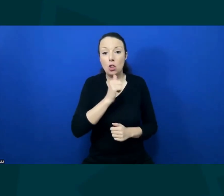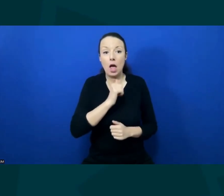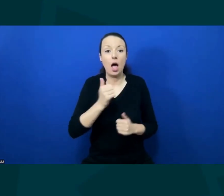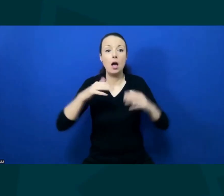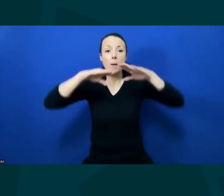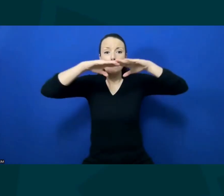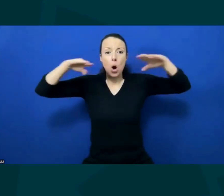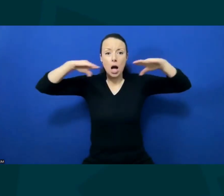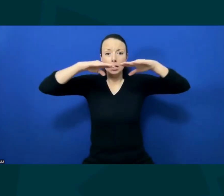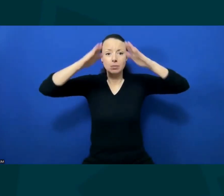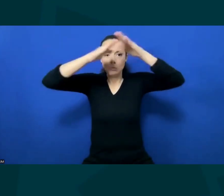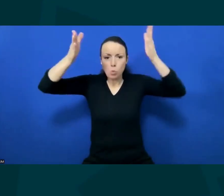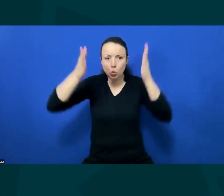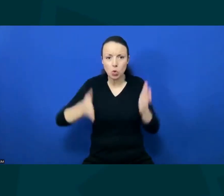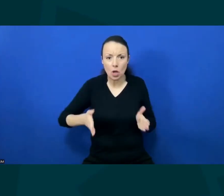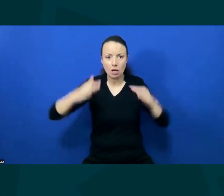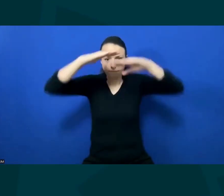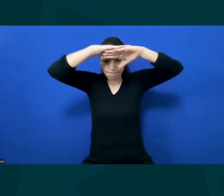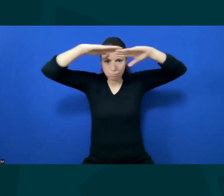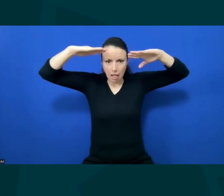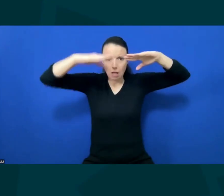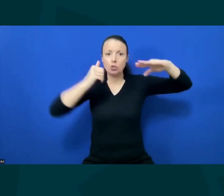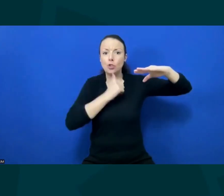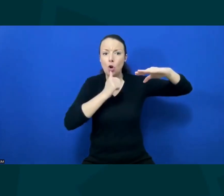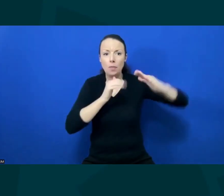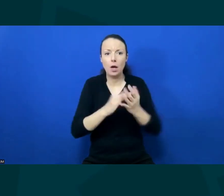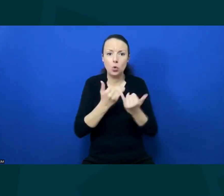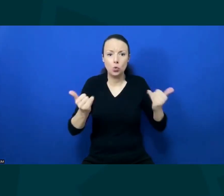green areas of flat roofs,